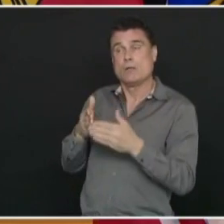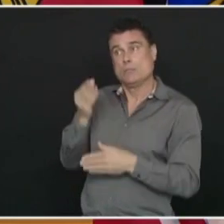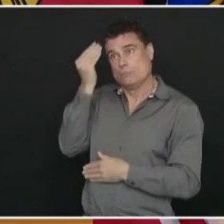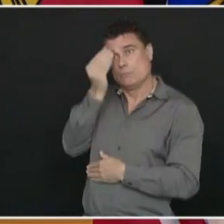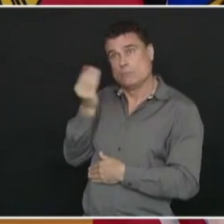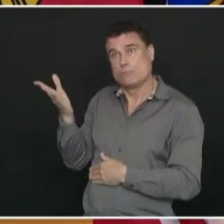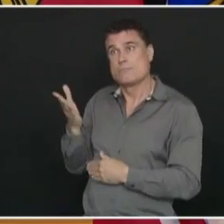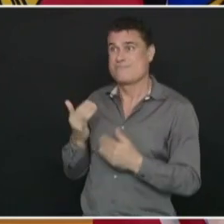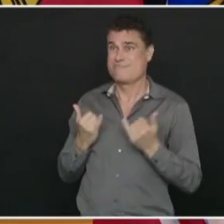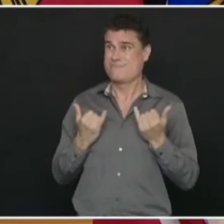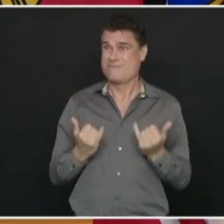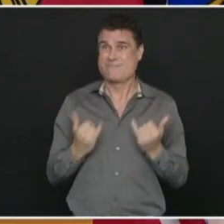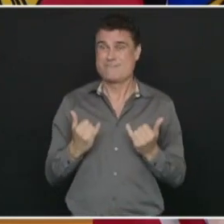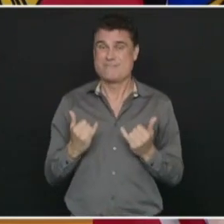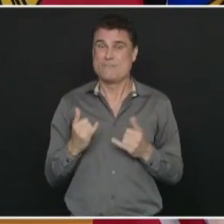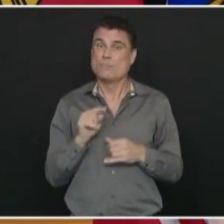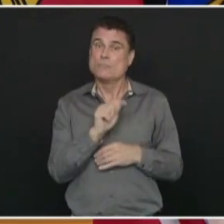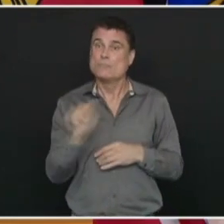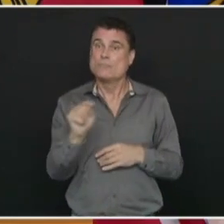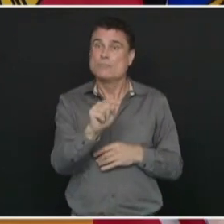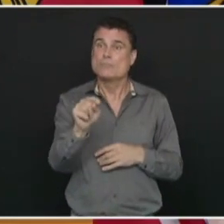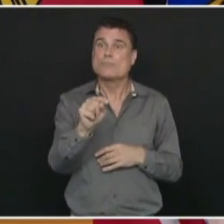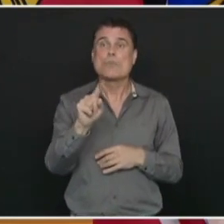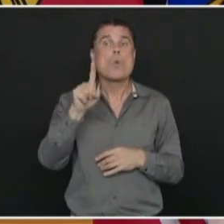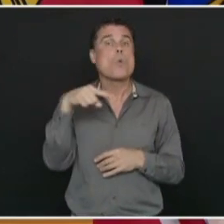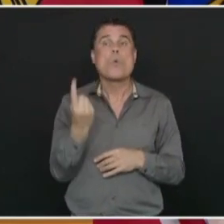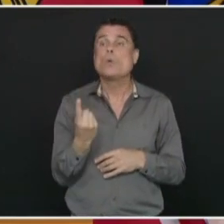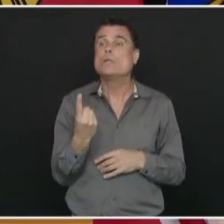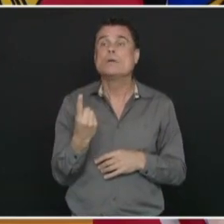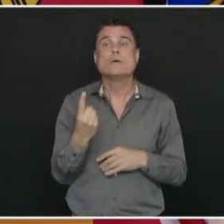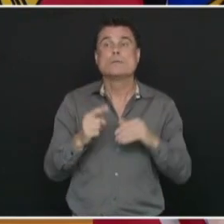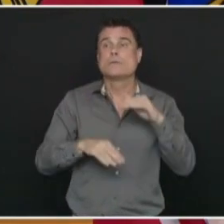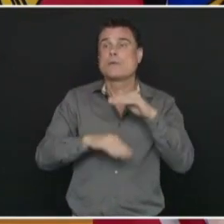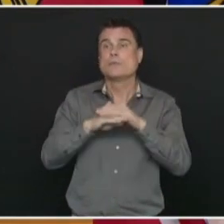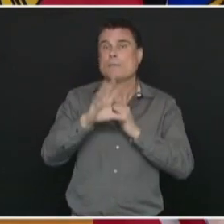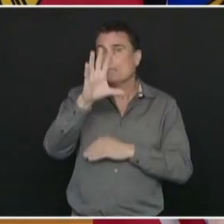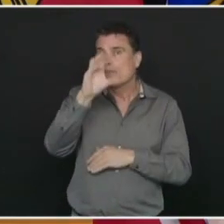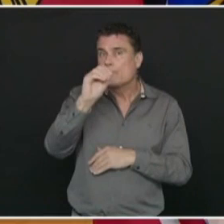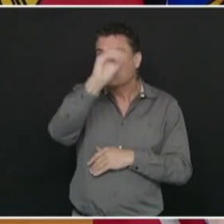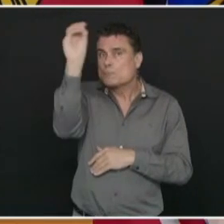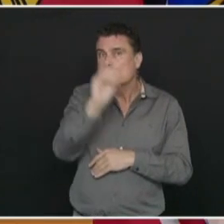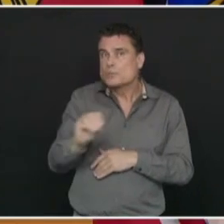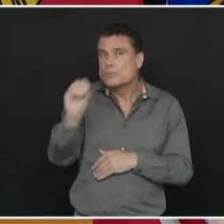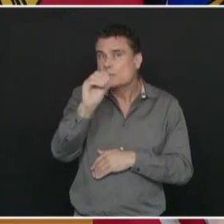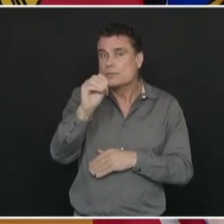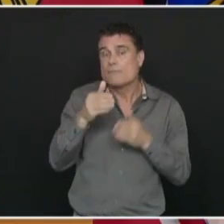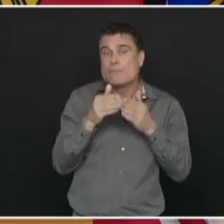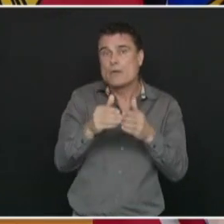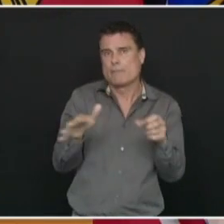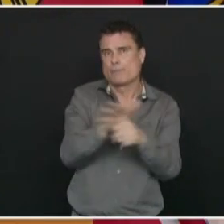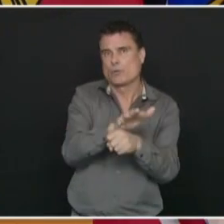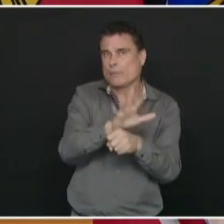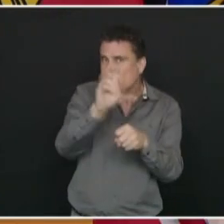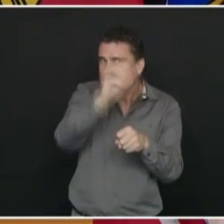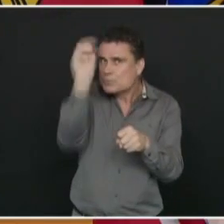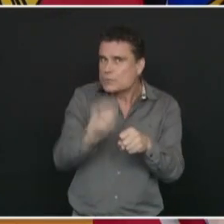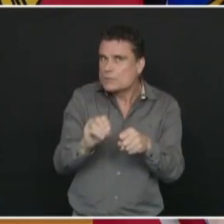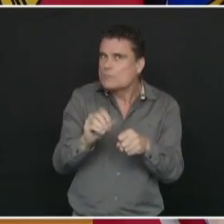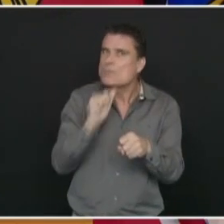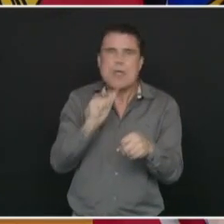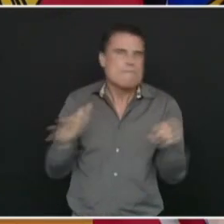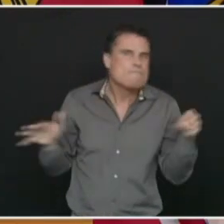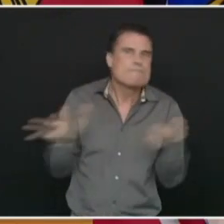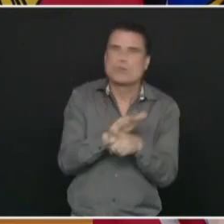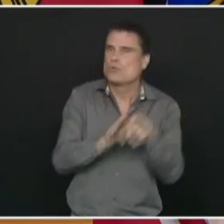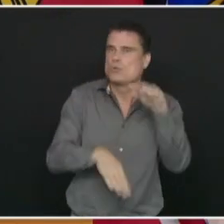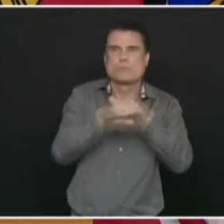you know, it's very challenging. And early on, when we had our first long-term care facility outbreaks,